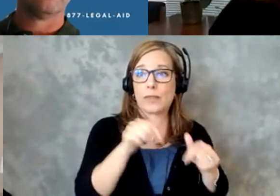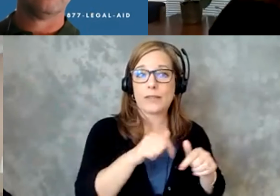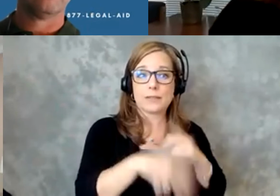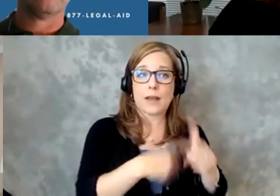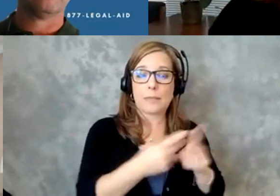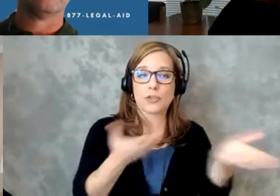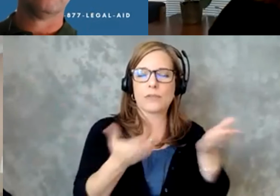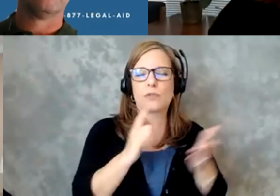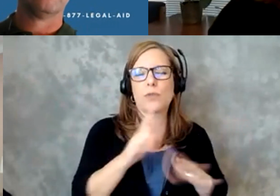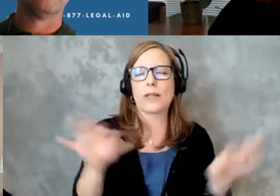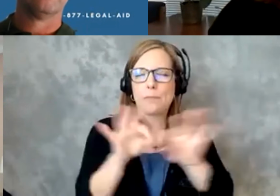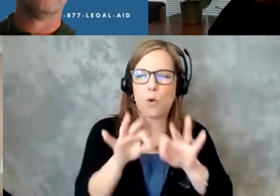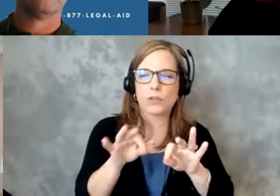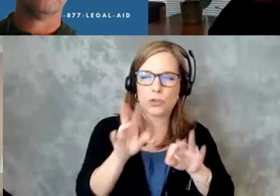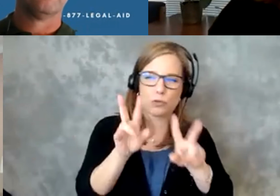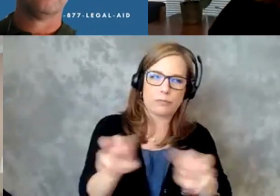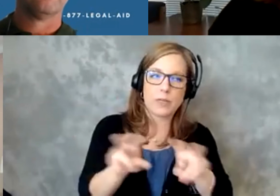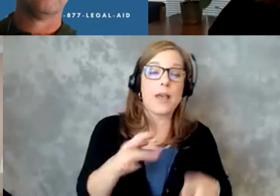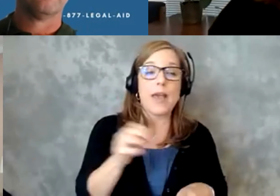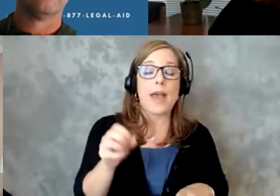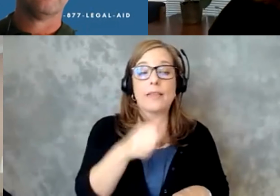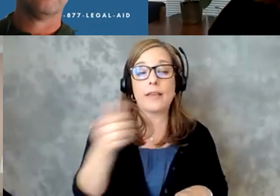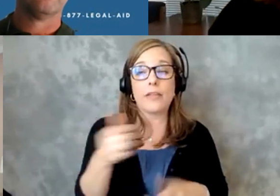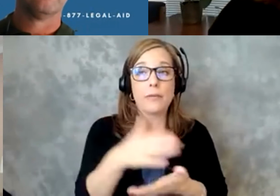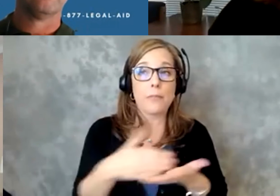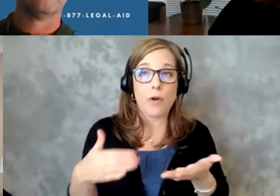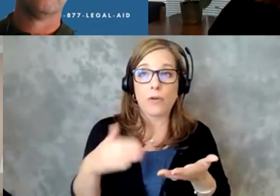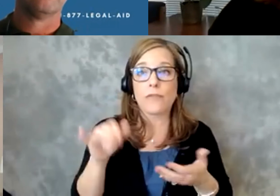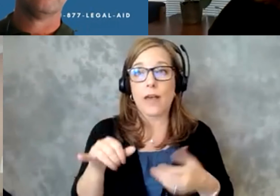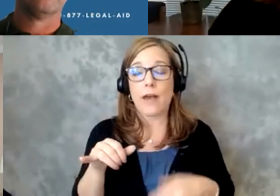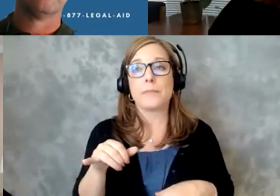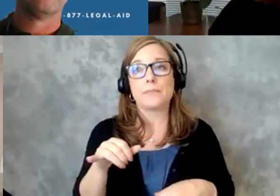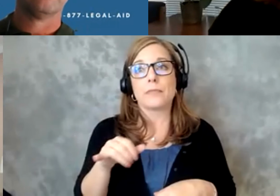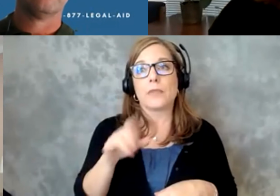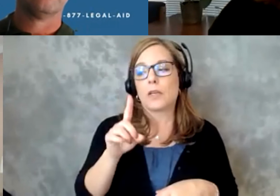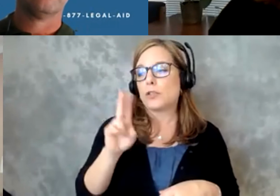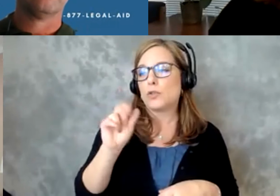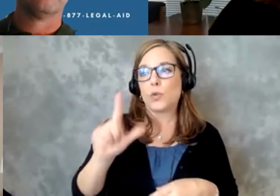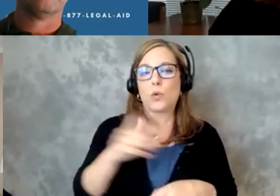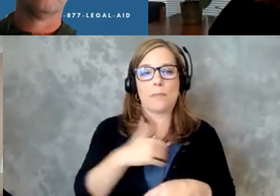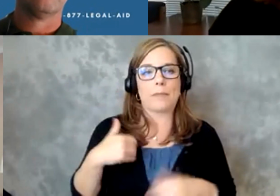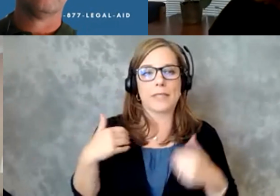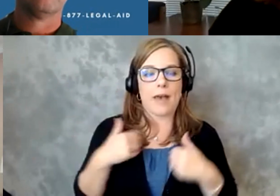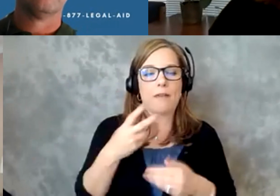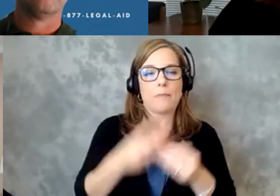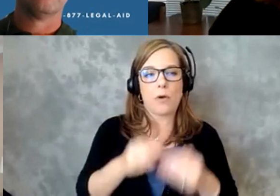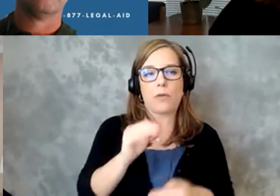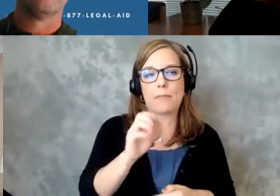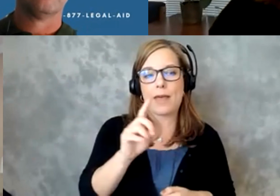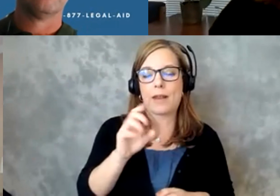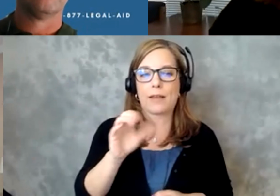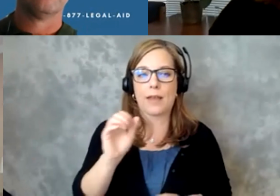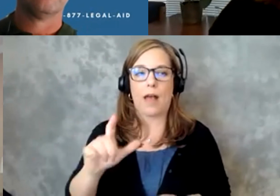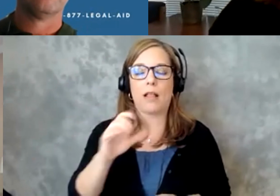think part to touch on, I guess, on duals that have Medicare and Medi-Cal. Another piece is, how do we